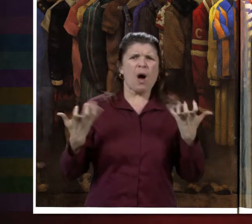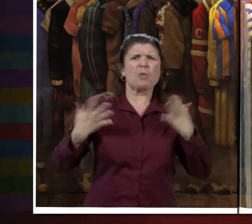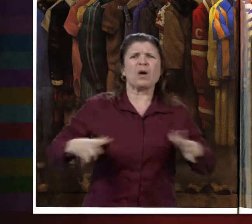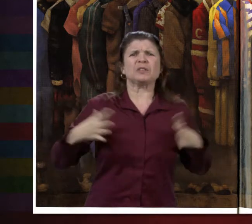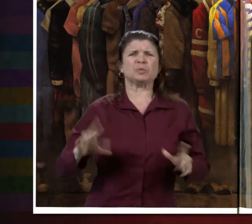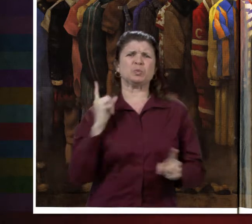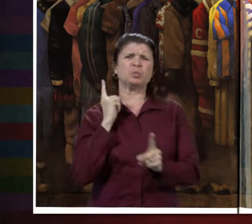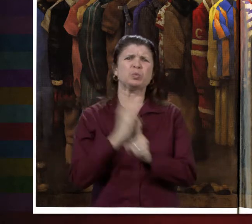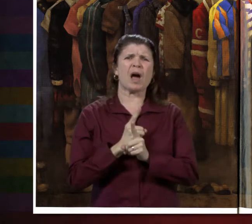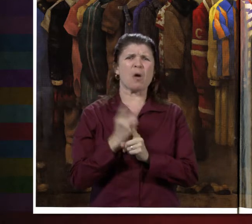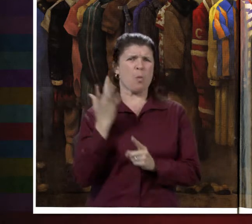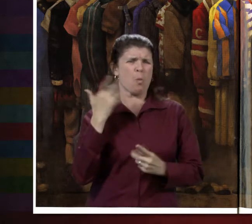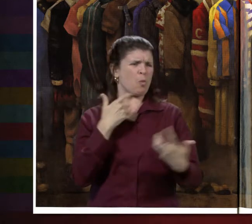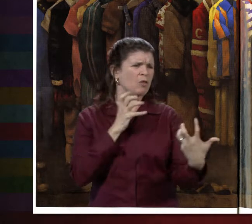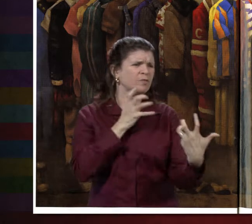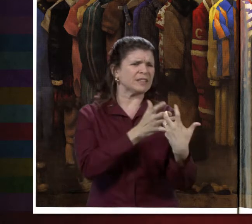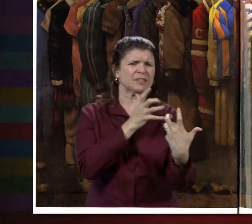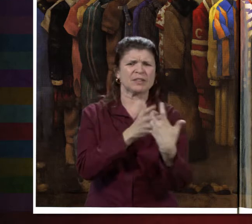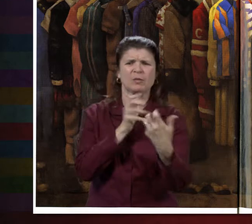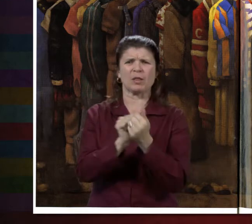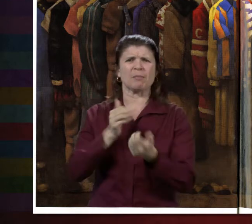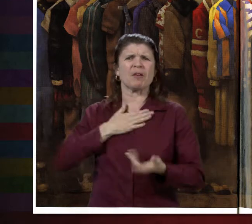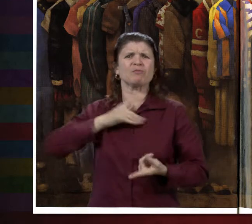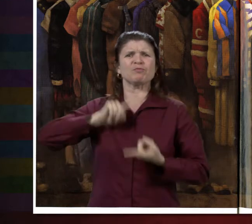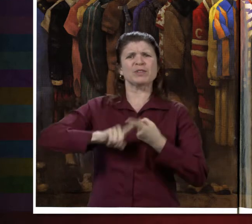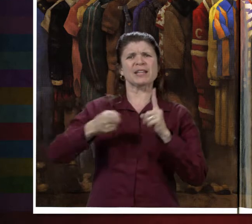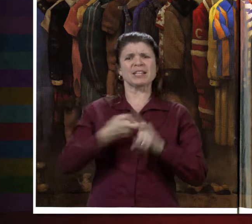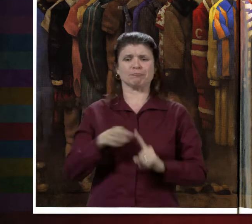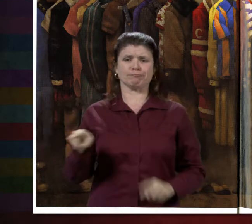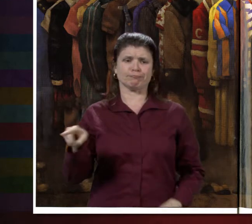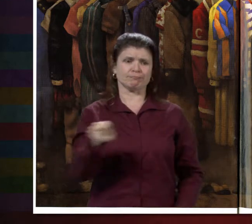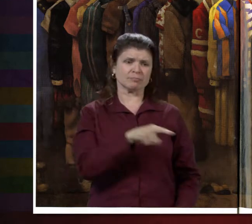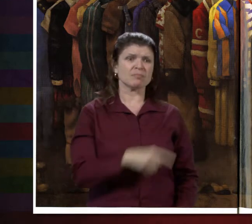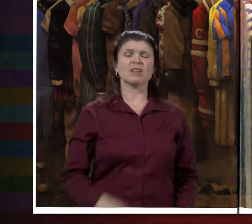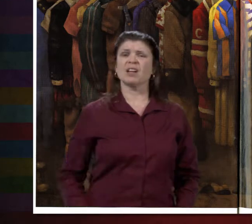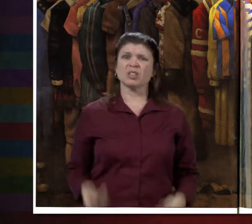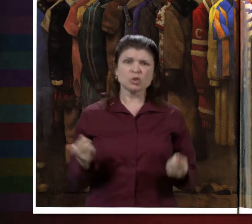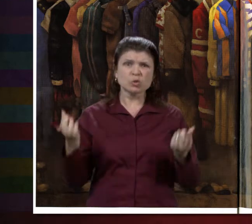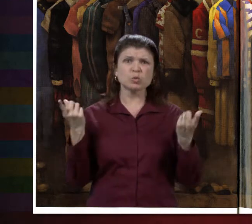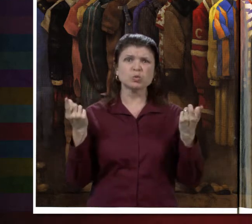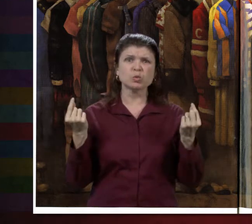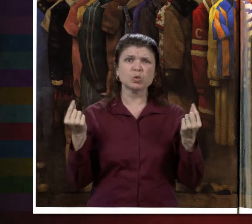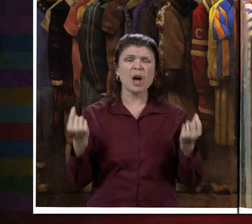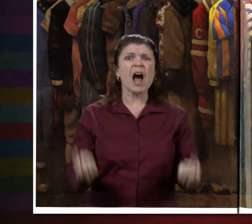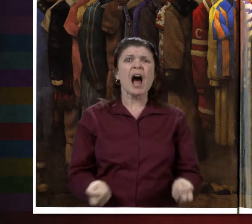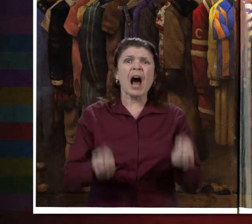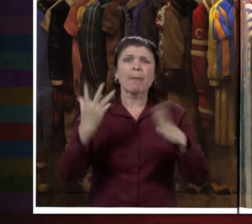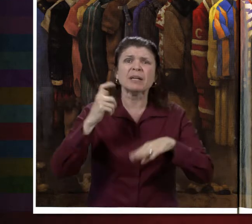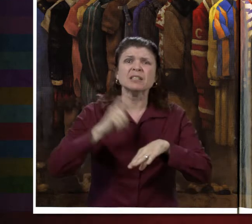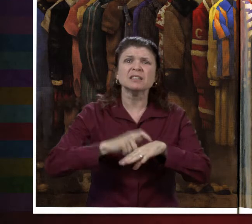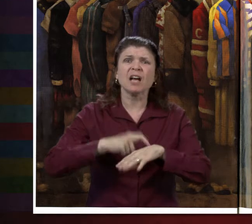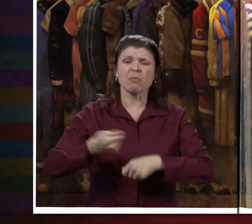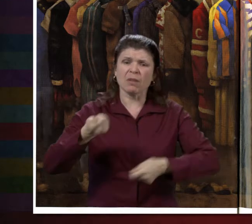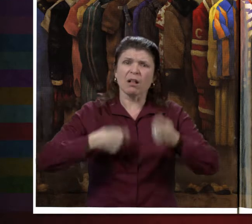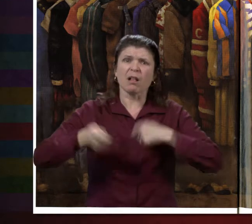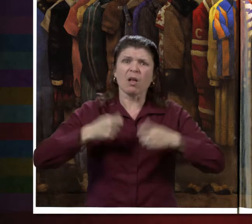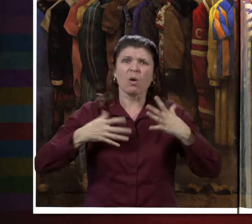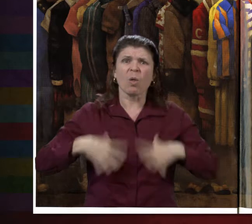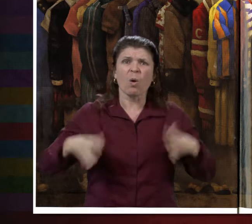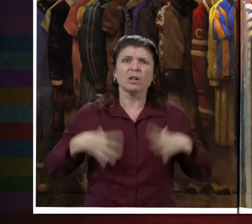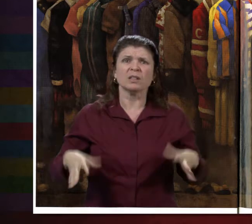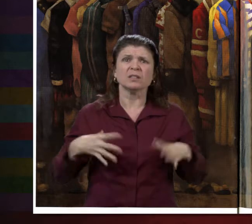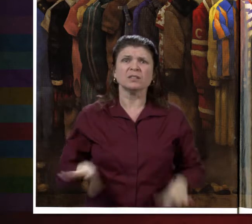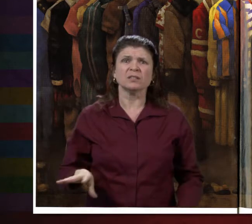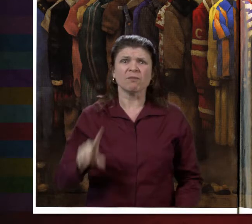wear. There were so many people to impress. She tried on 42